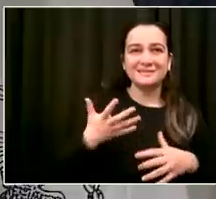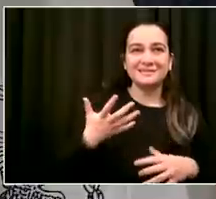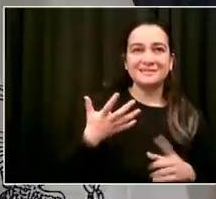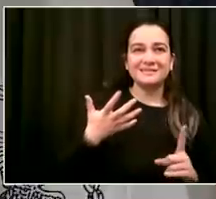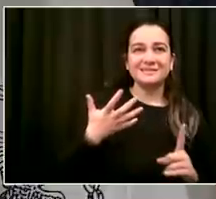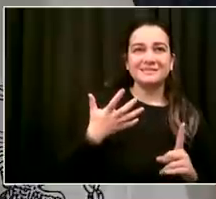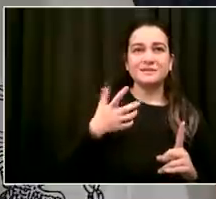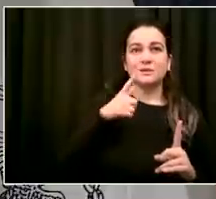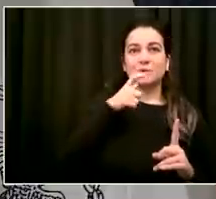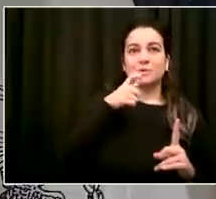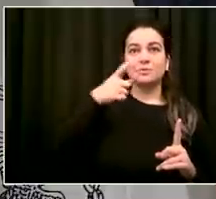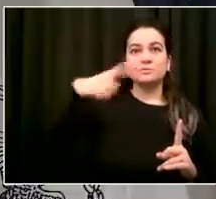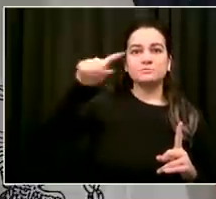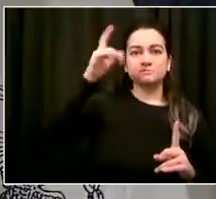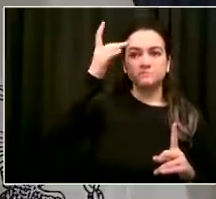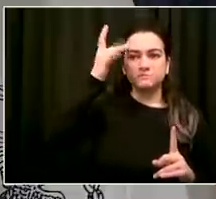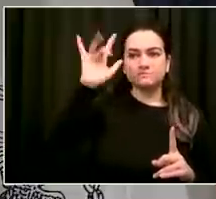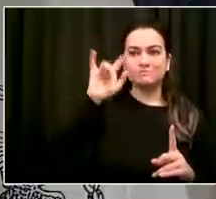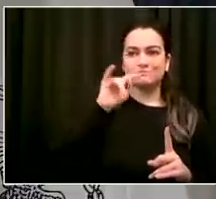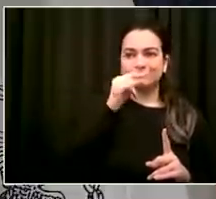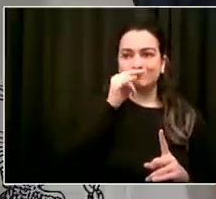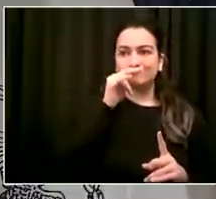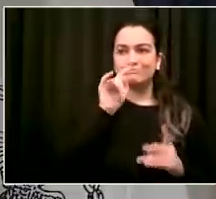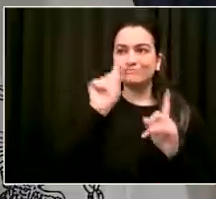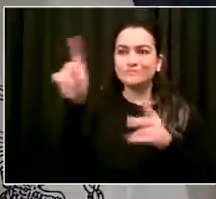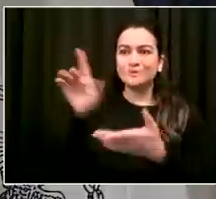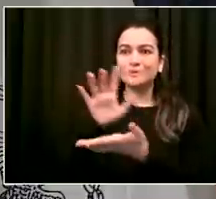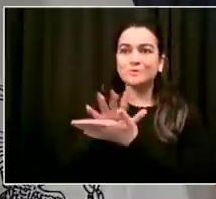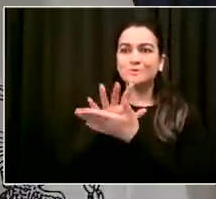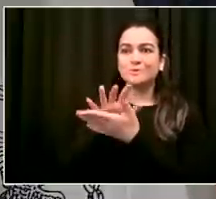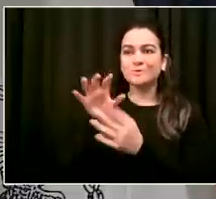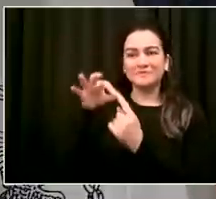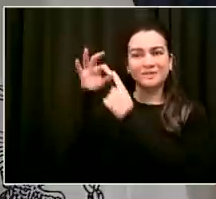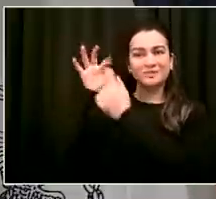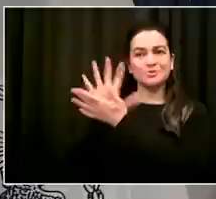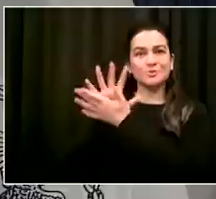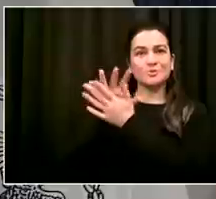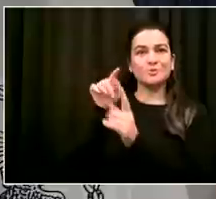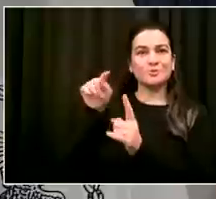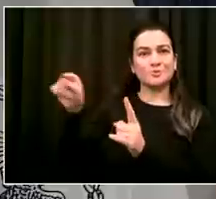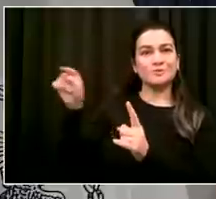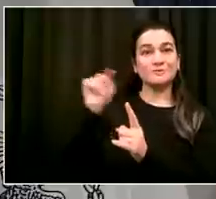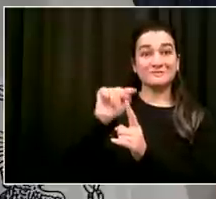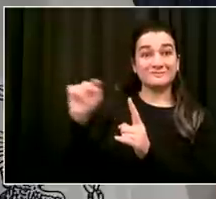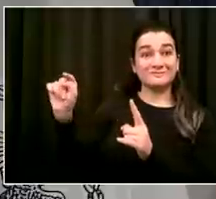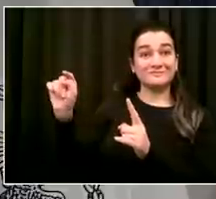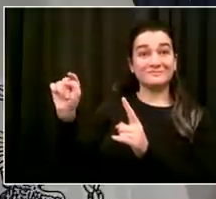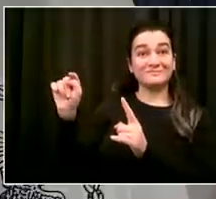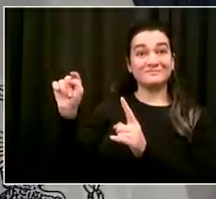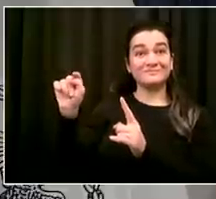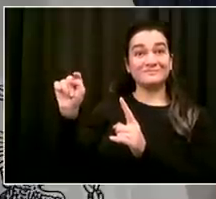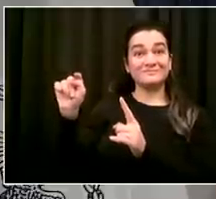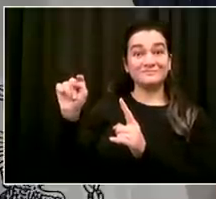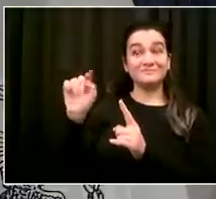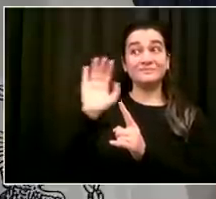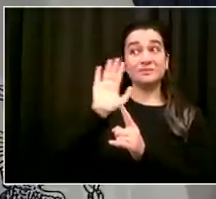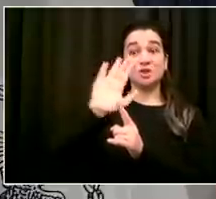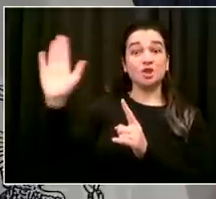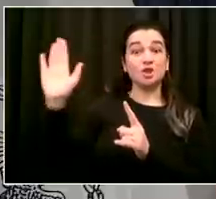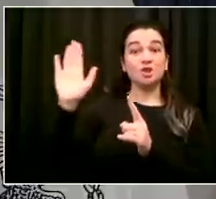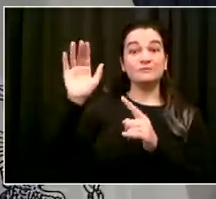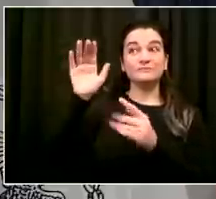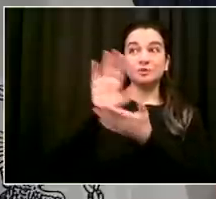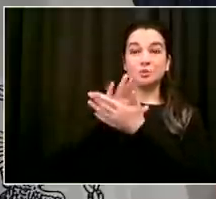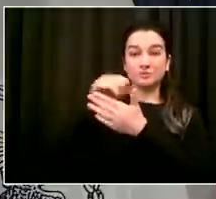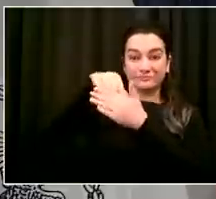forward. When the Department of Education looked at it this year, they determined